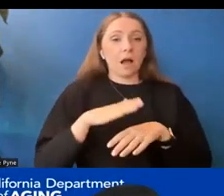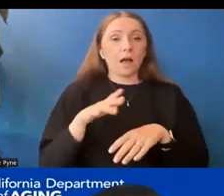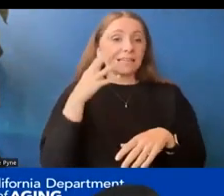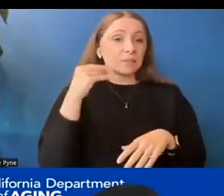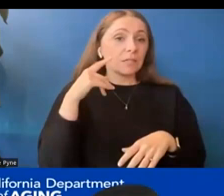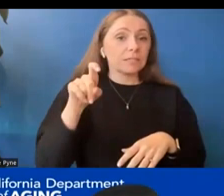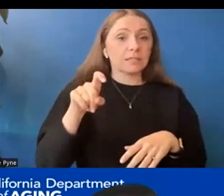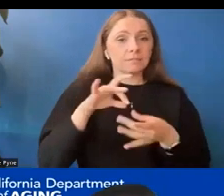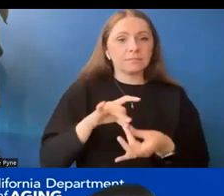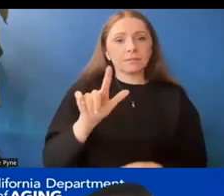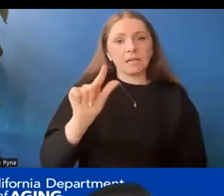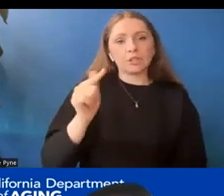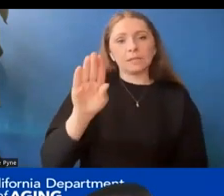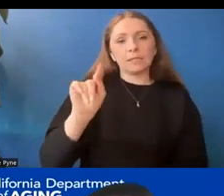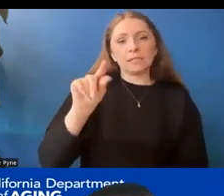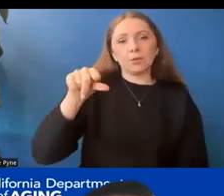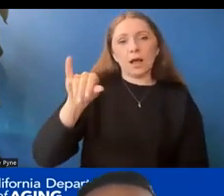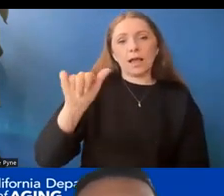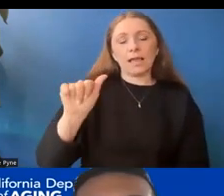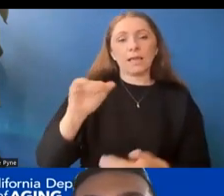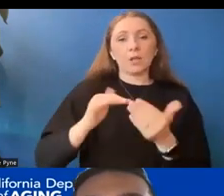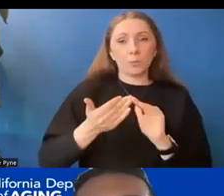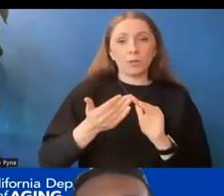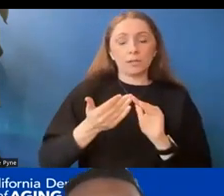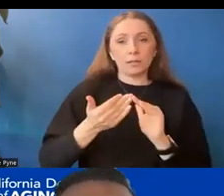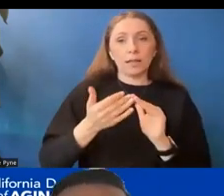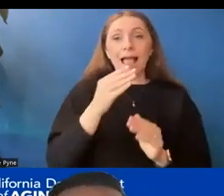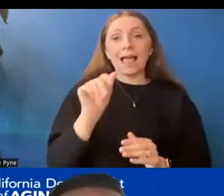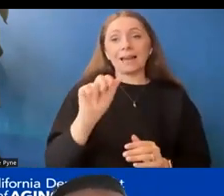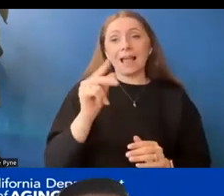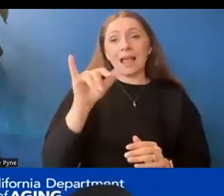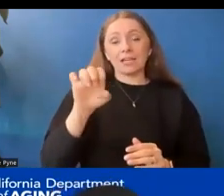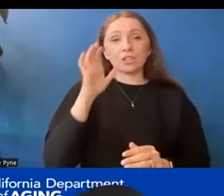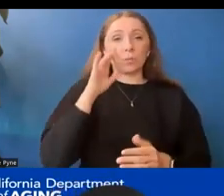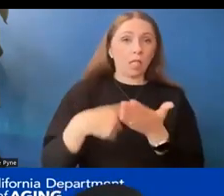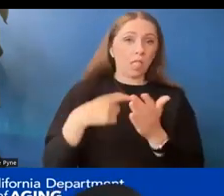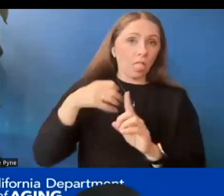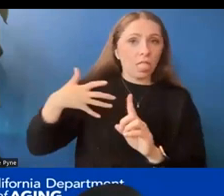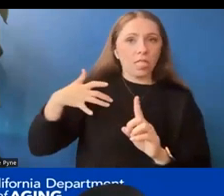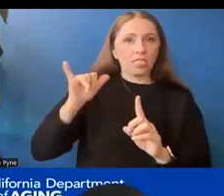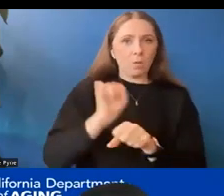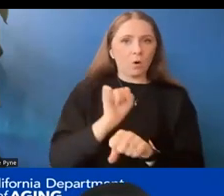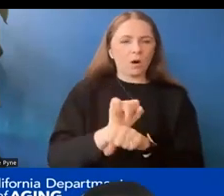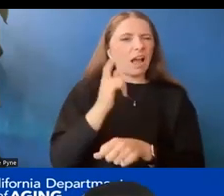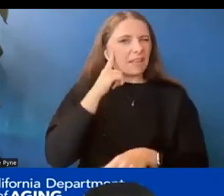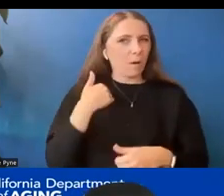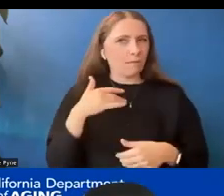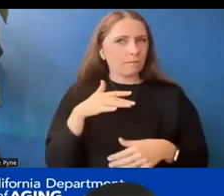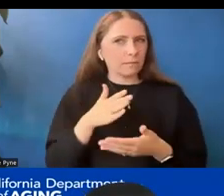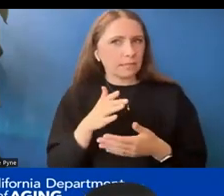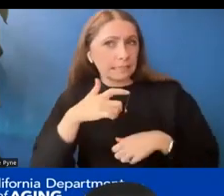adult LGBTQIA community, and myself and Angie will speak to some of that work. So we'll probably have time, I'm not sure,